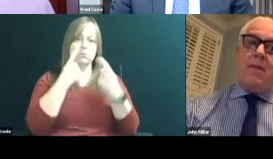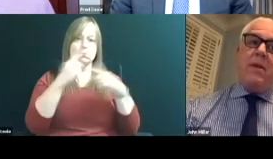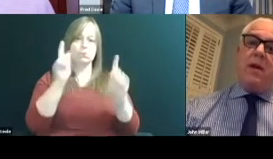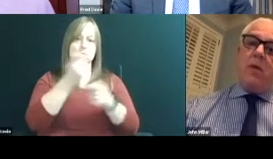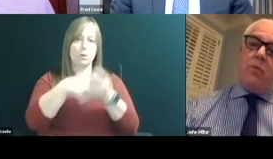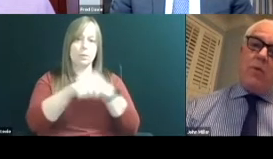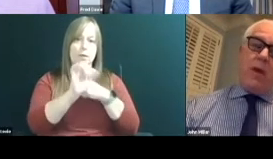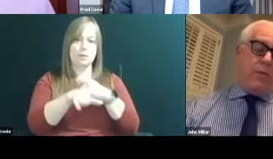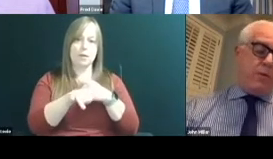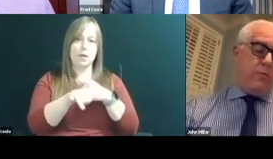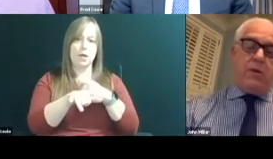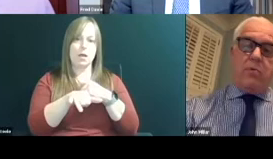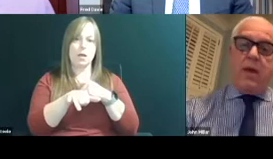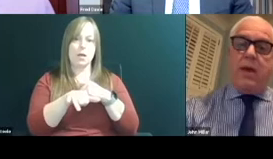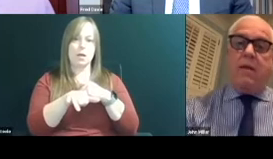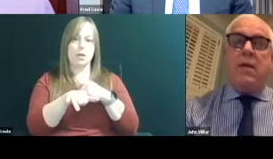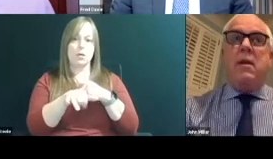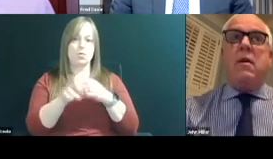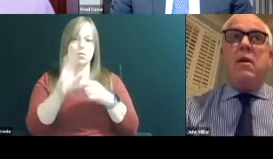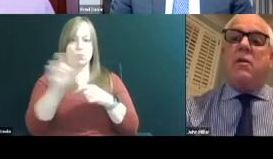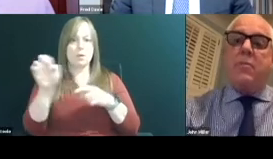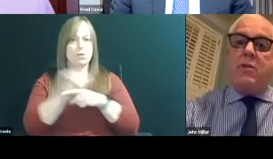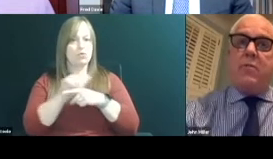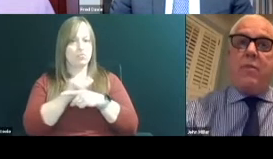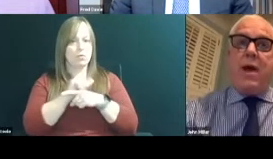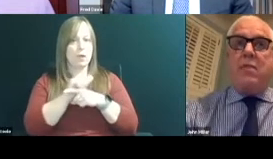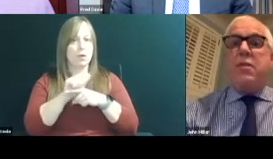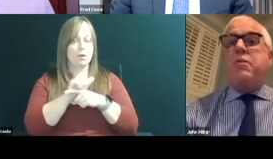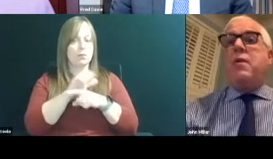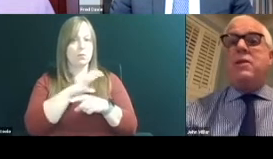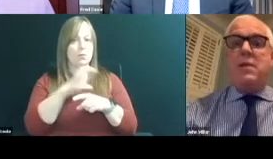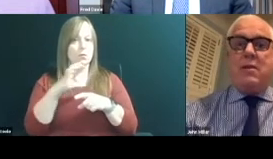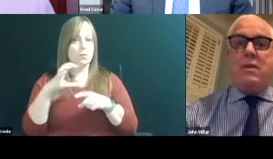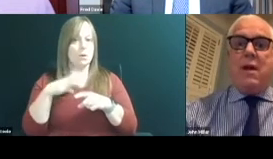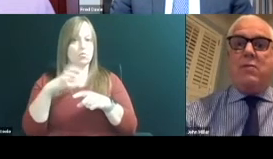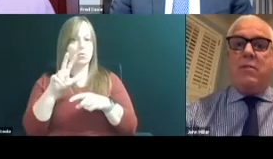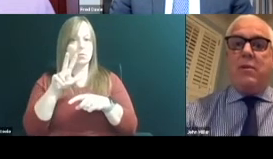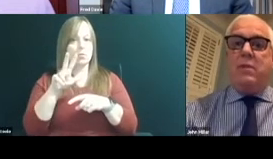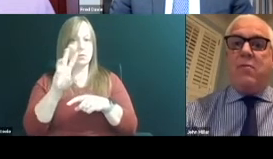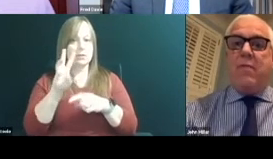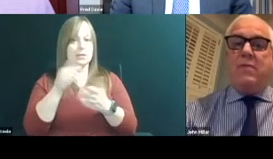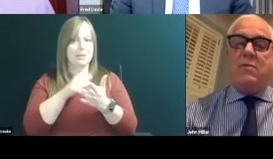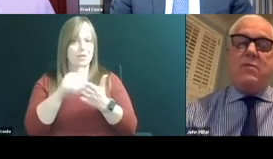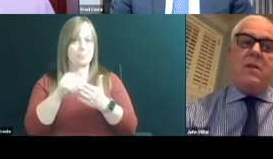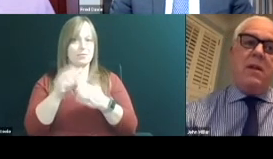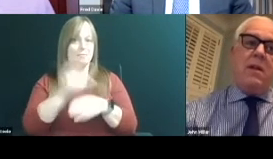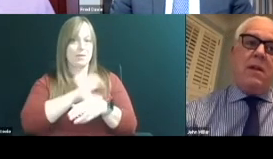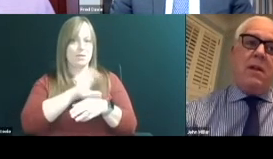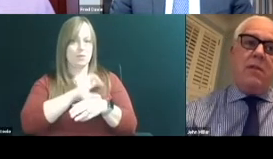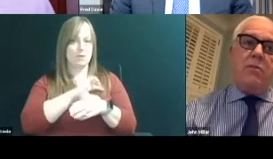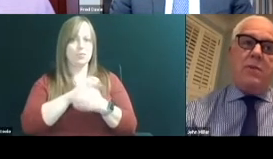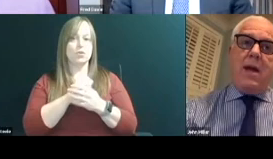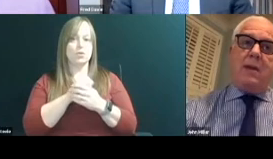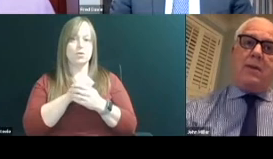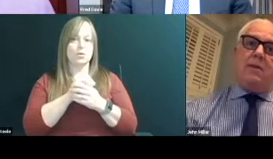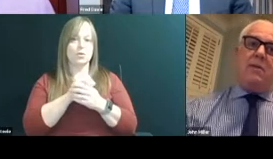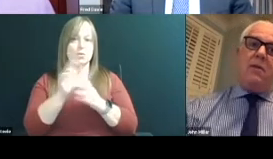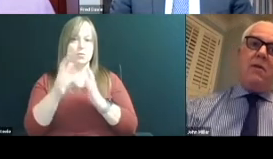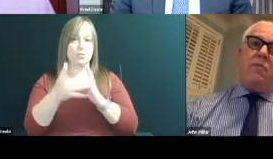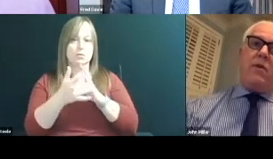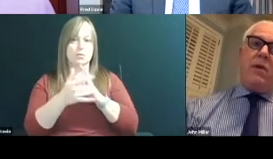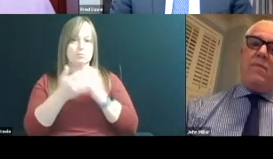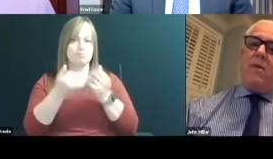replace that? And we were able to retrain under Commissioner Bratton 36,000 police officers in those